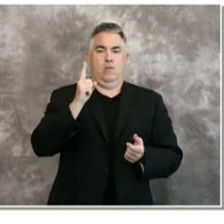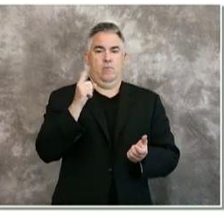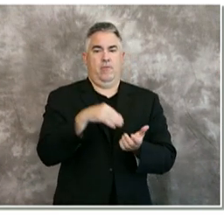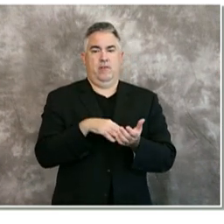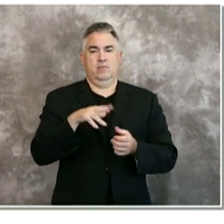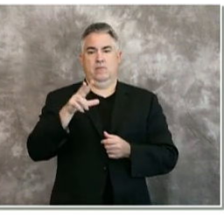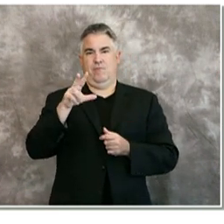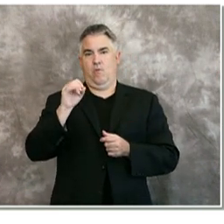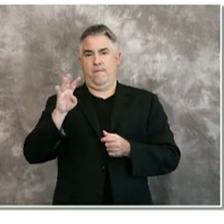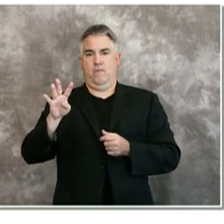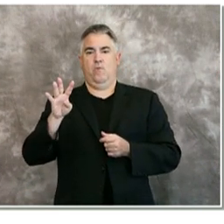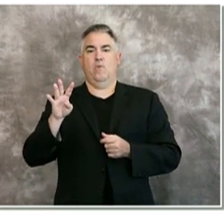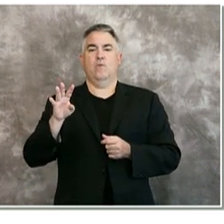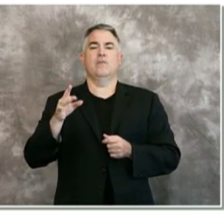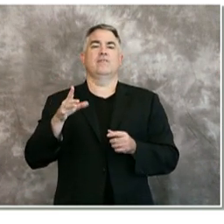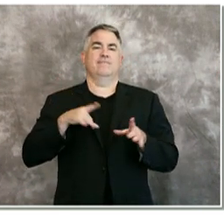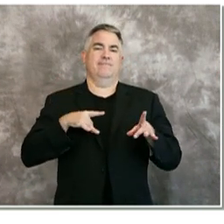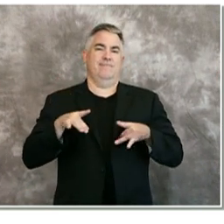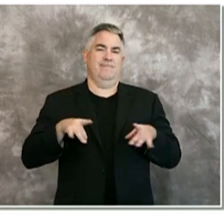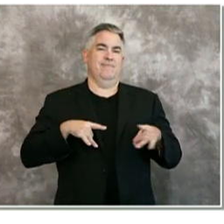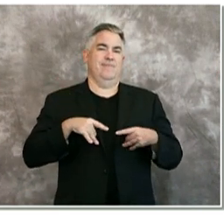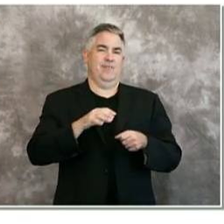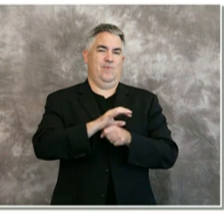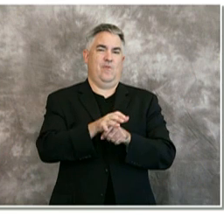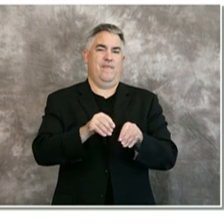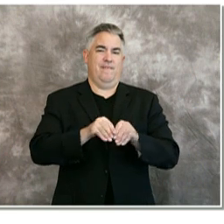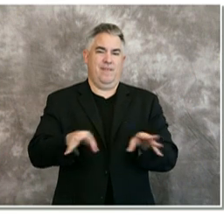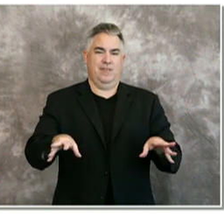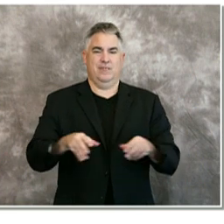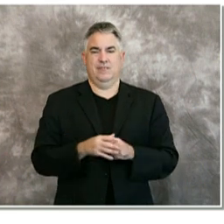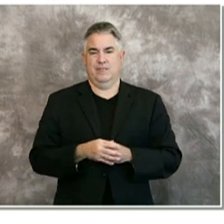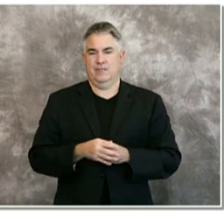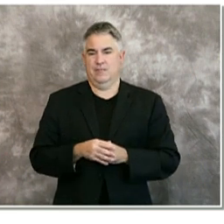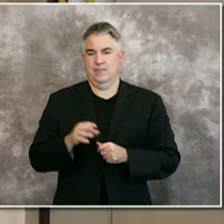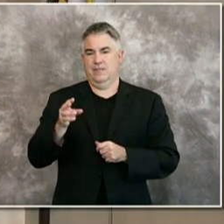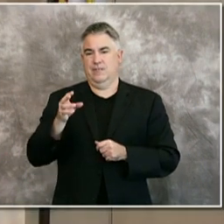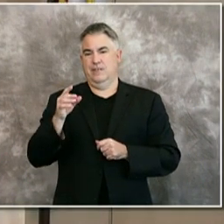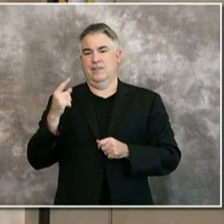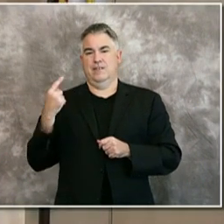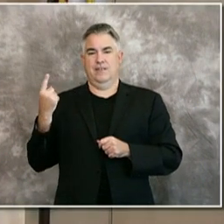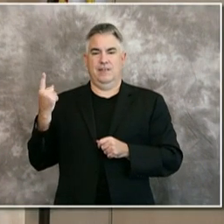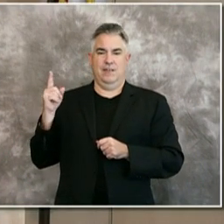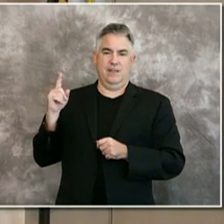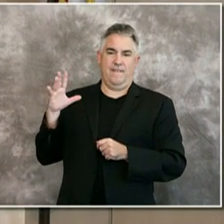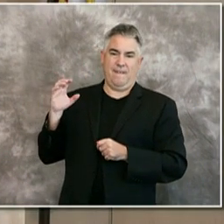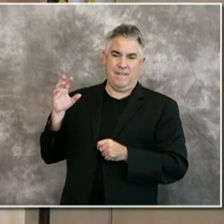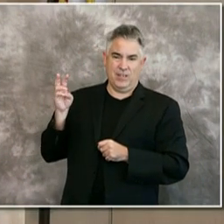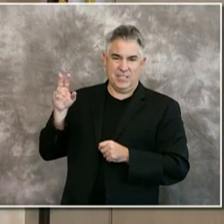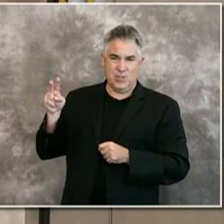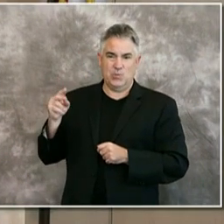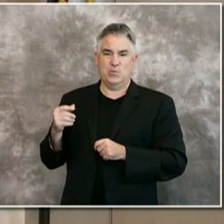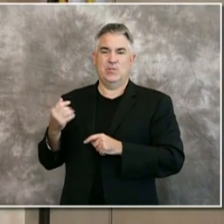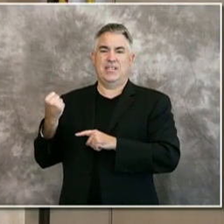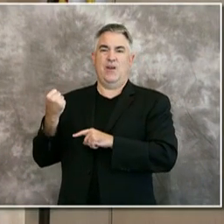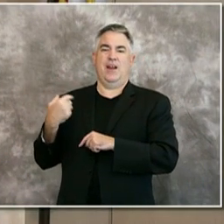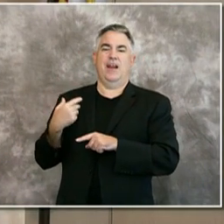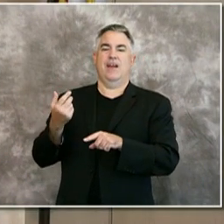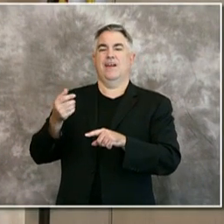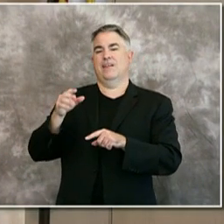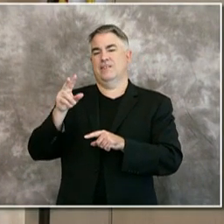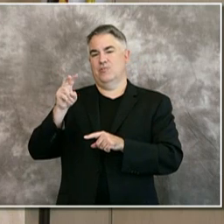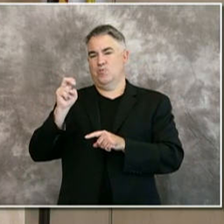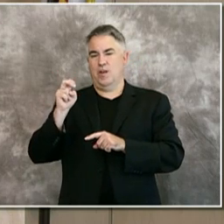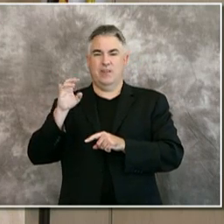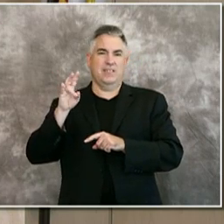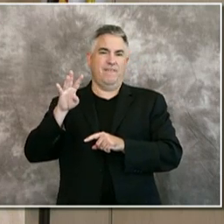1,304 new cases, 468 for Friday, 562 for Saturday, and